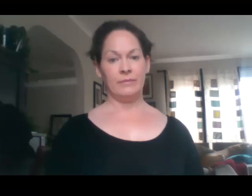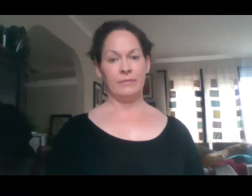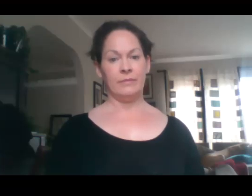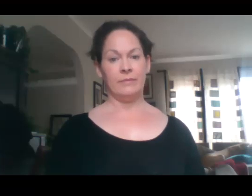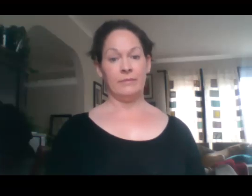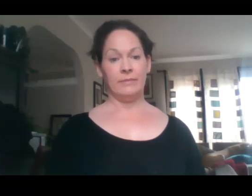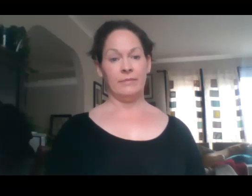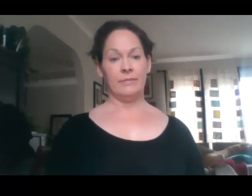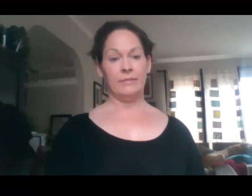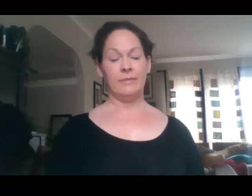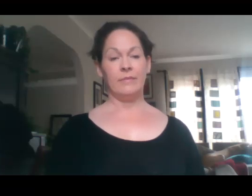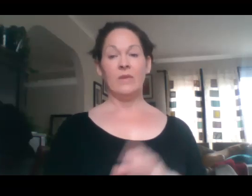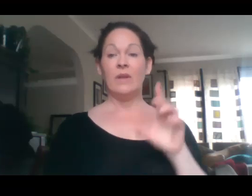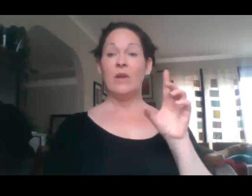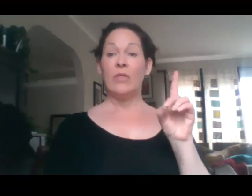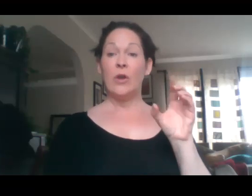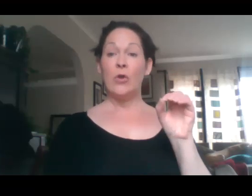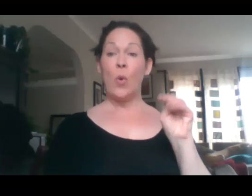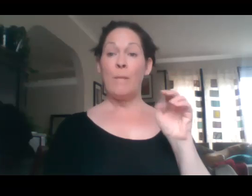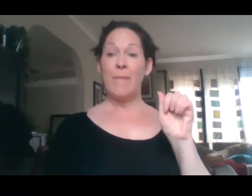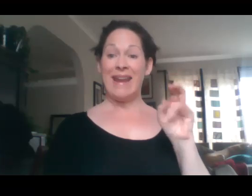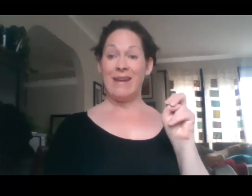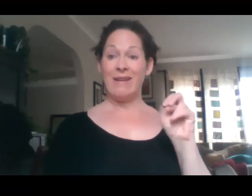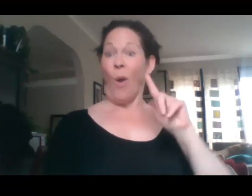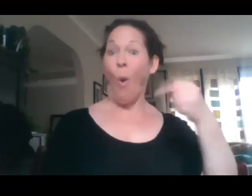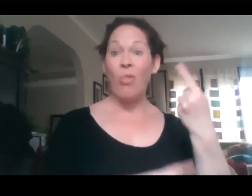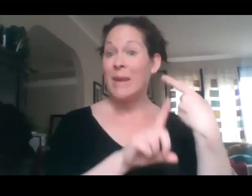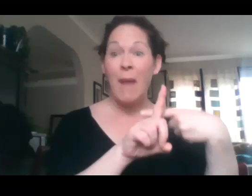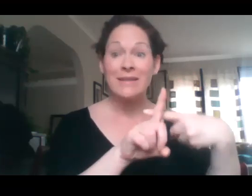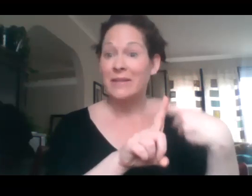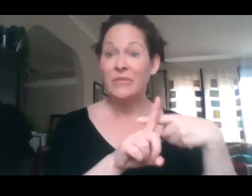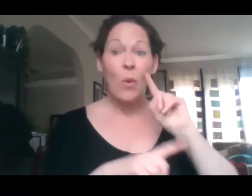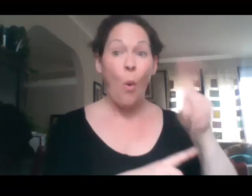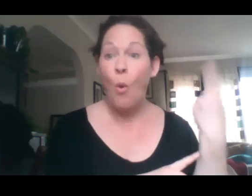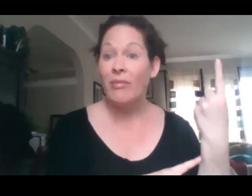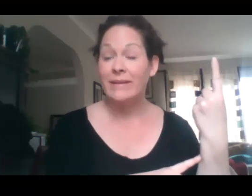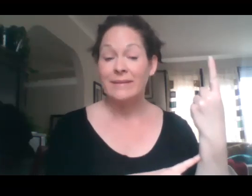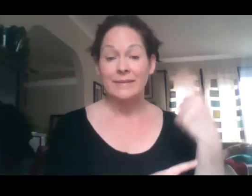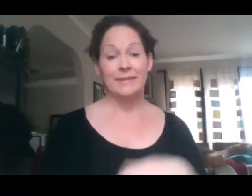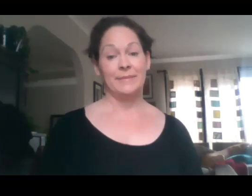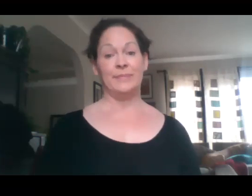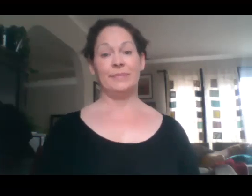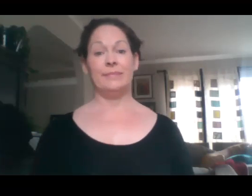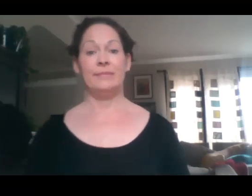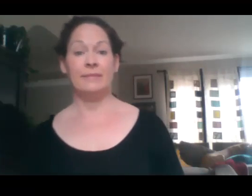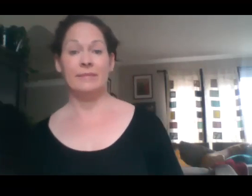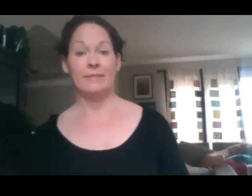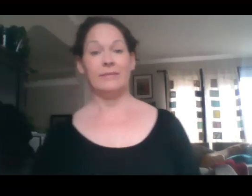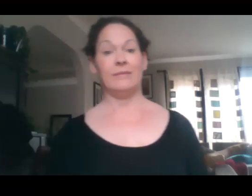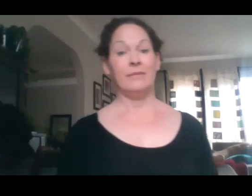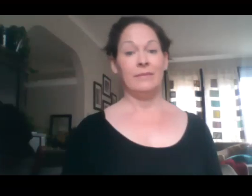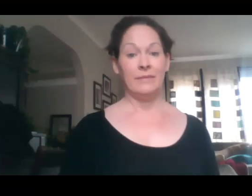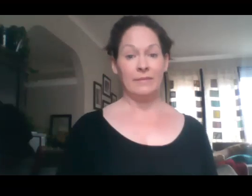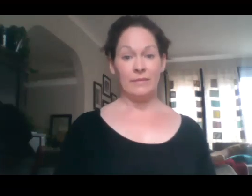my domain is limited to only positive values because this fraction is telling me I have to take a square root. So my